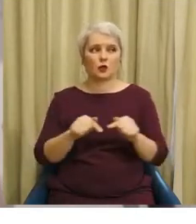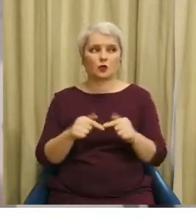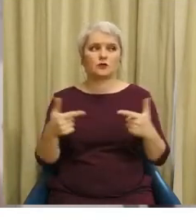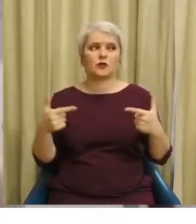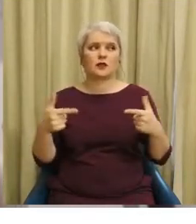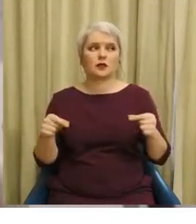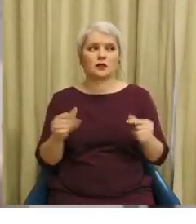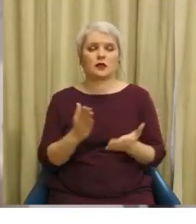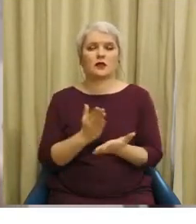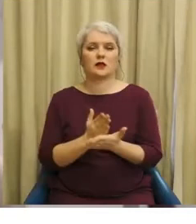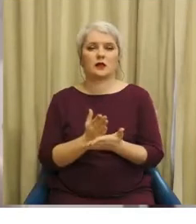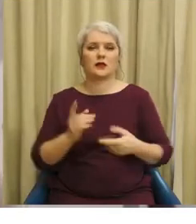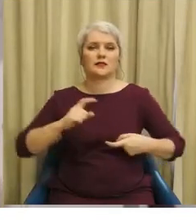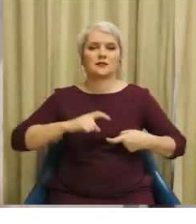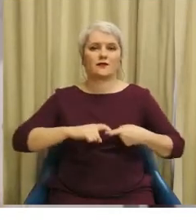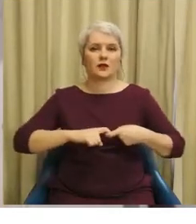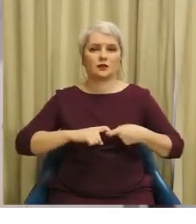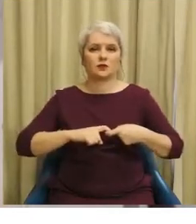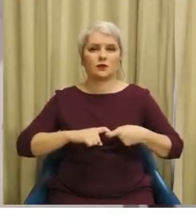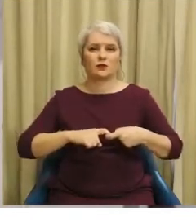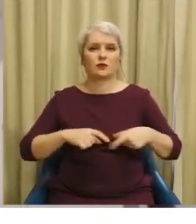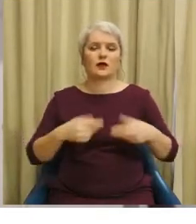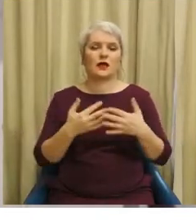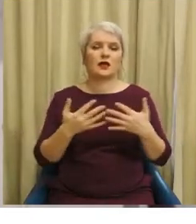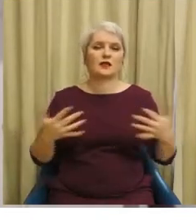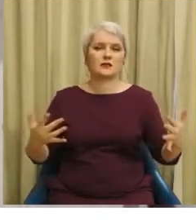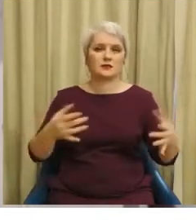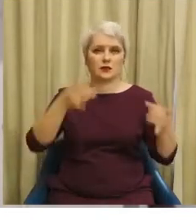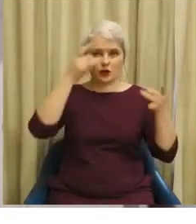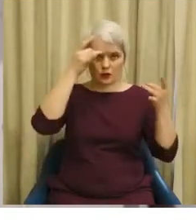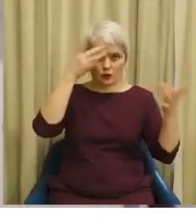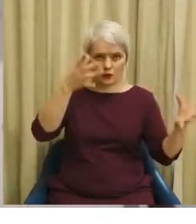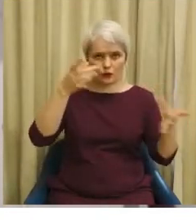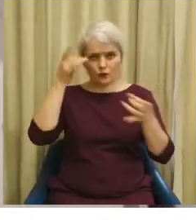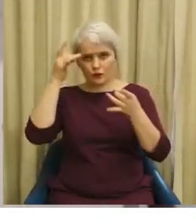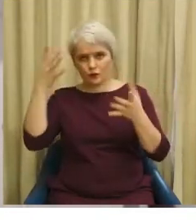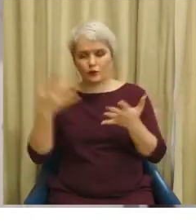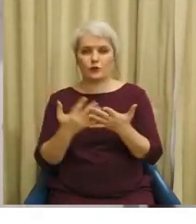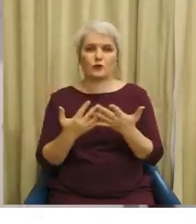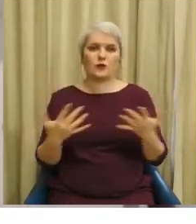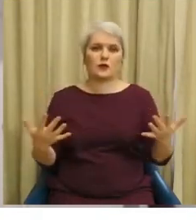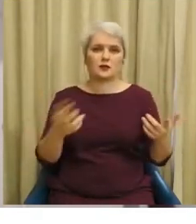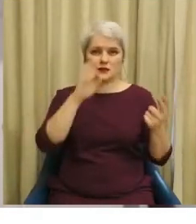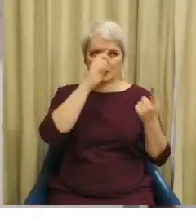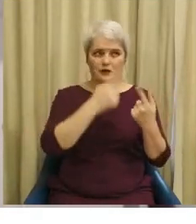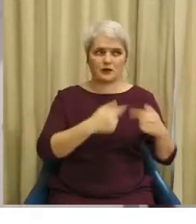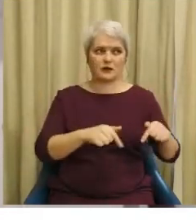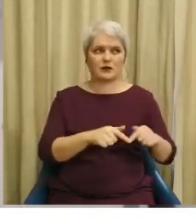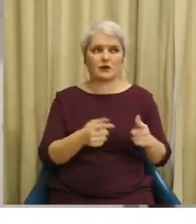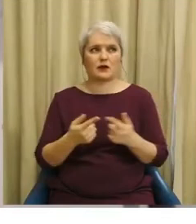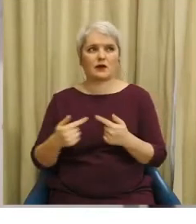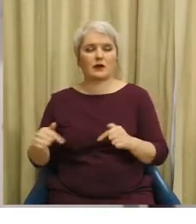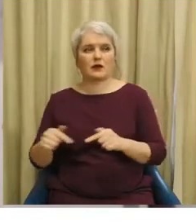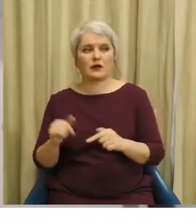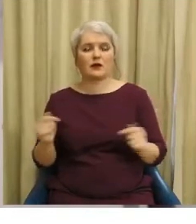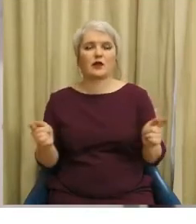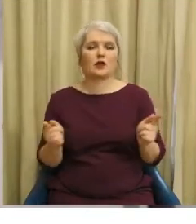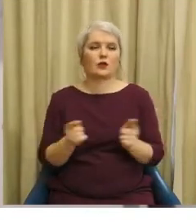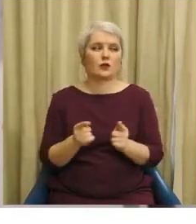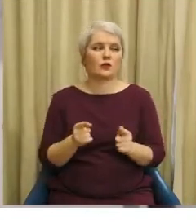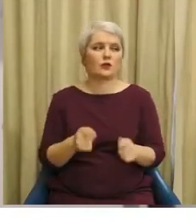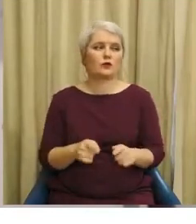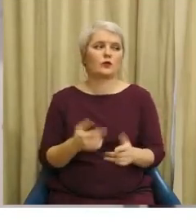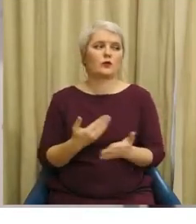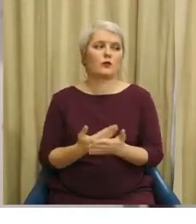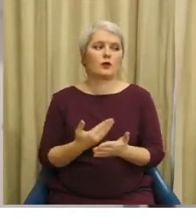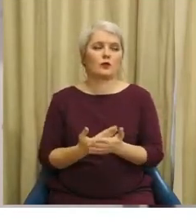rights. So this is if I can just in a nutshell describe the challenges. So these are the challenges